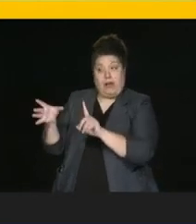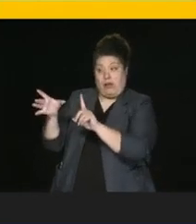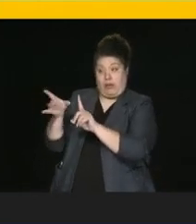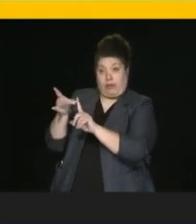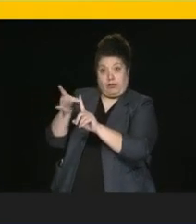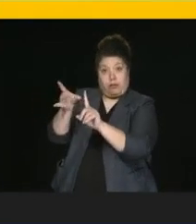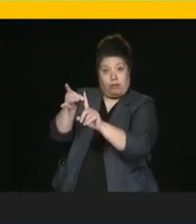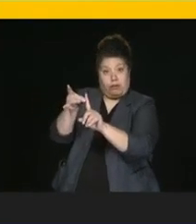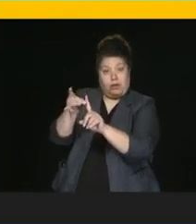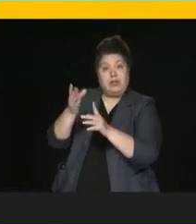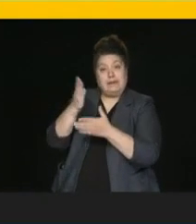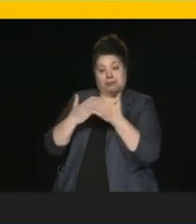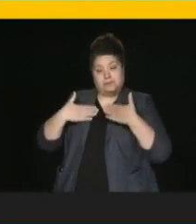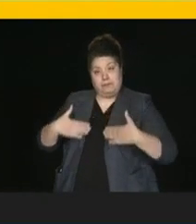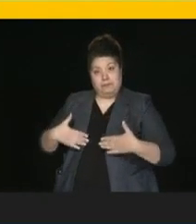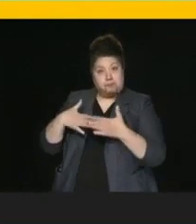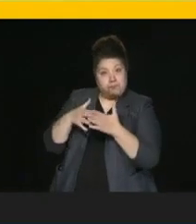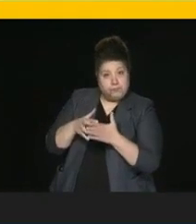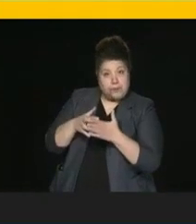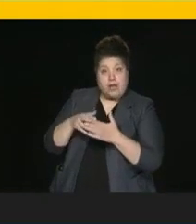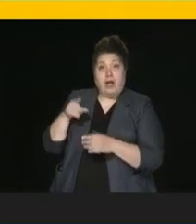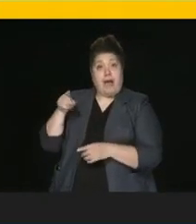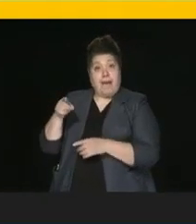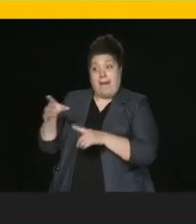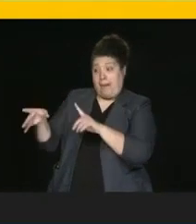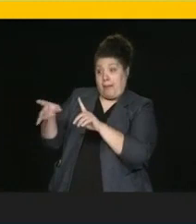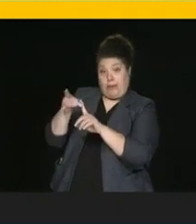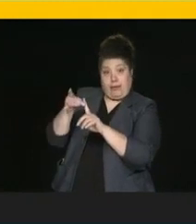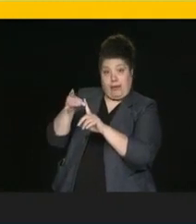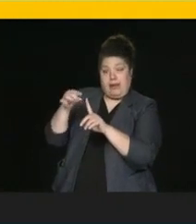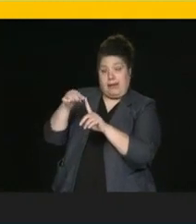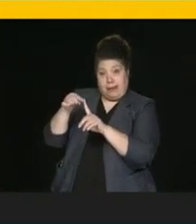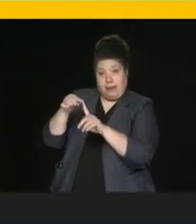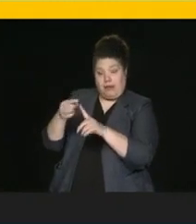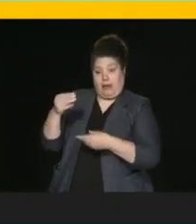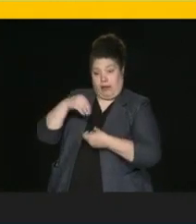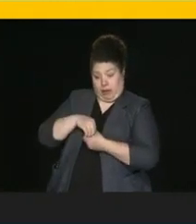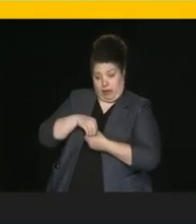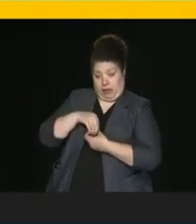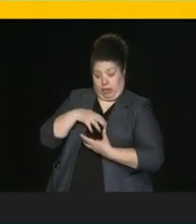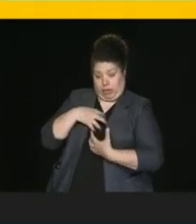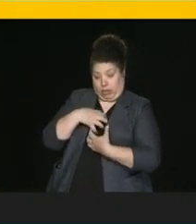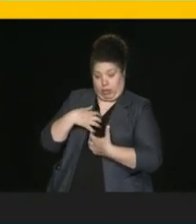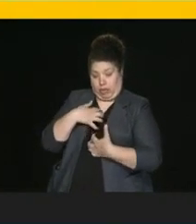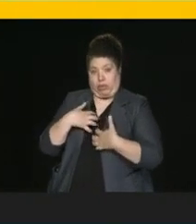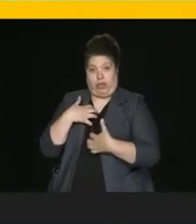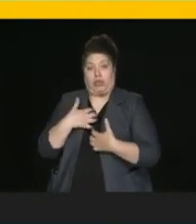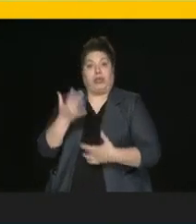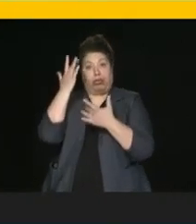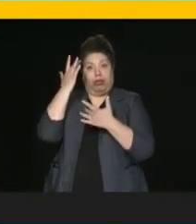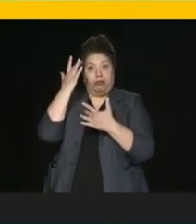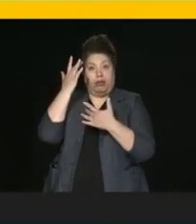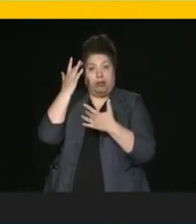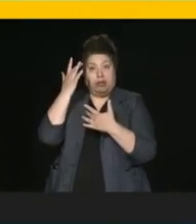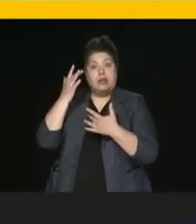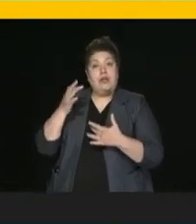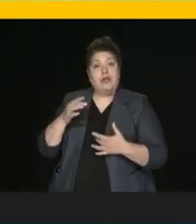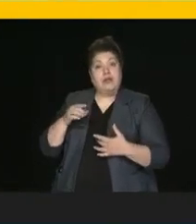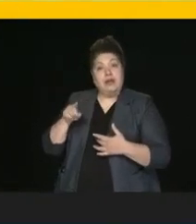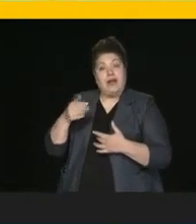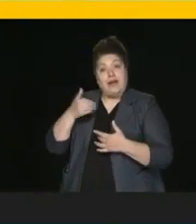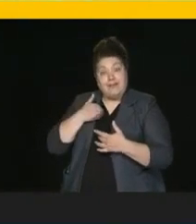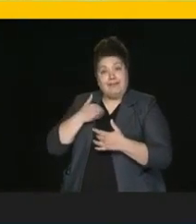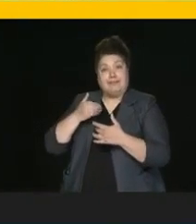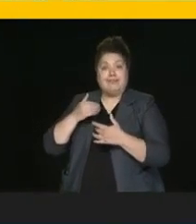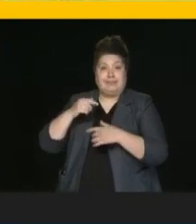those exposed may become infected. Models also include the different stages of the disease, from getting